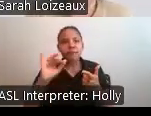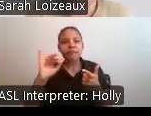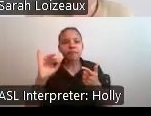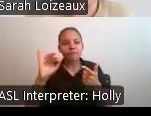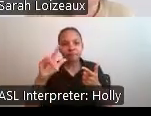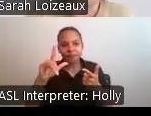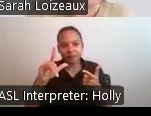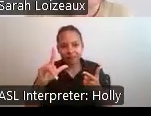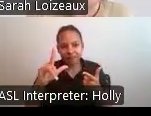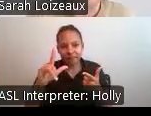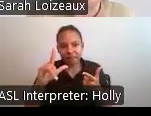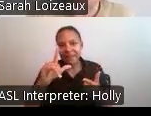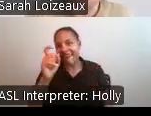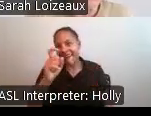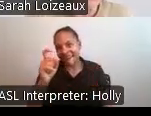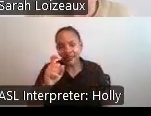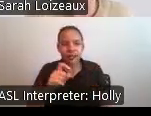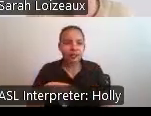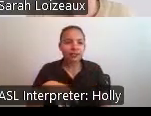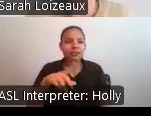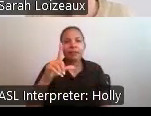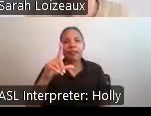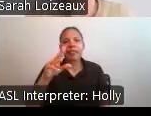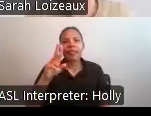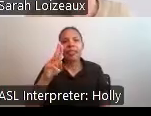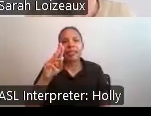Obviously we'll share updates on there as well.